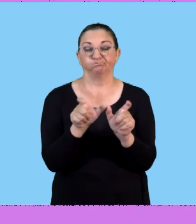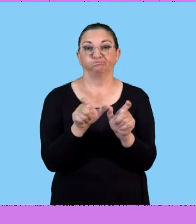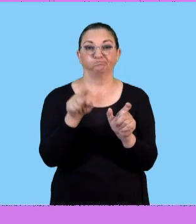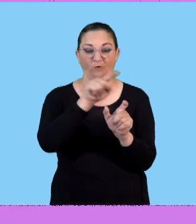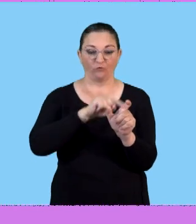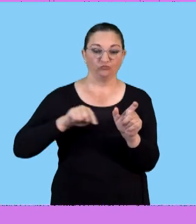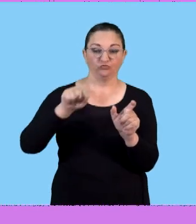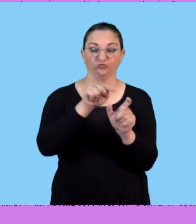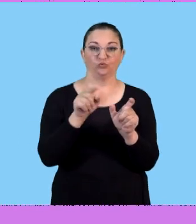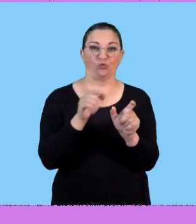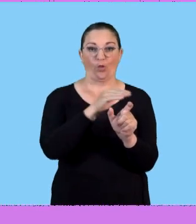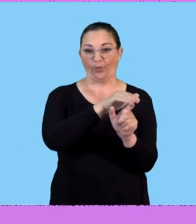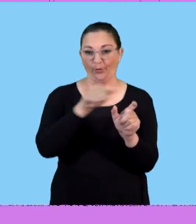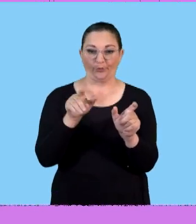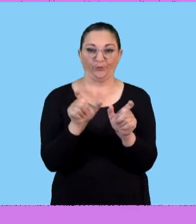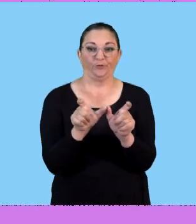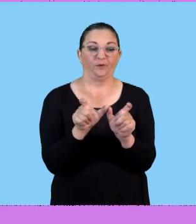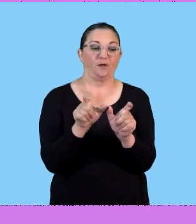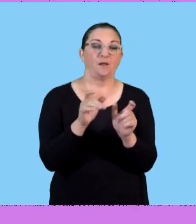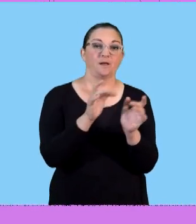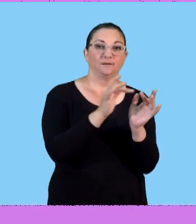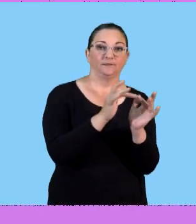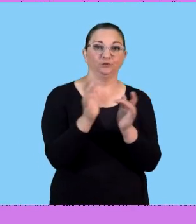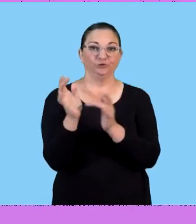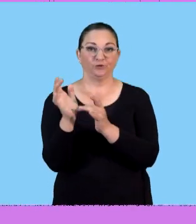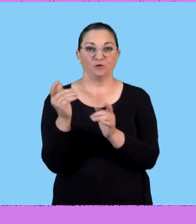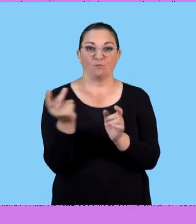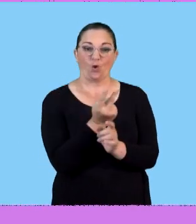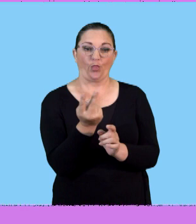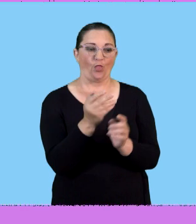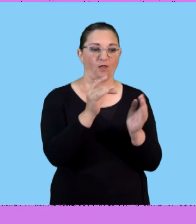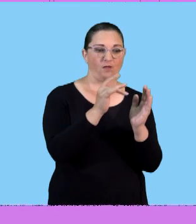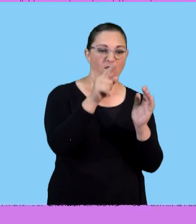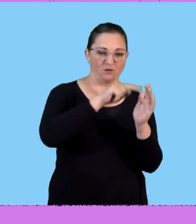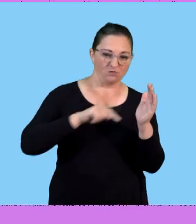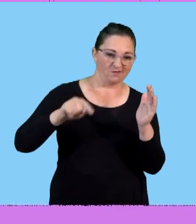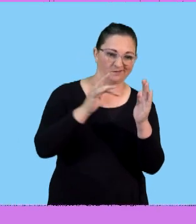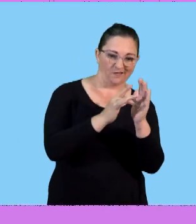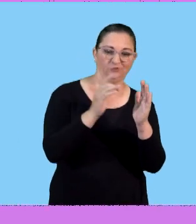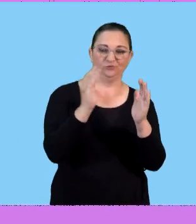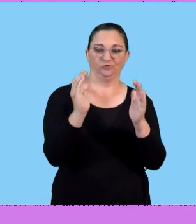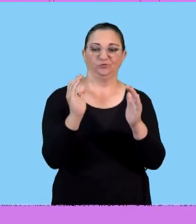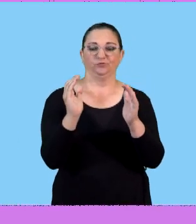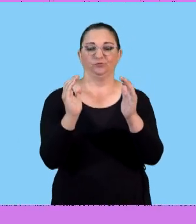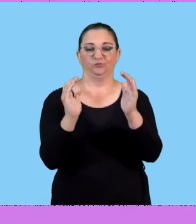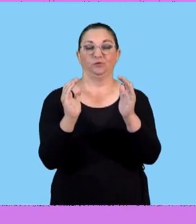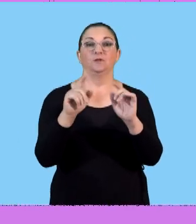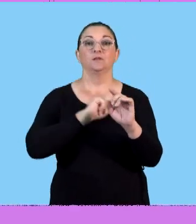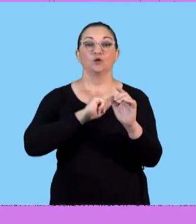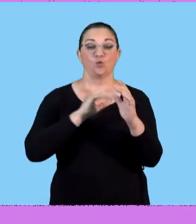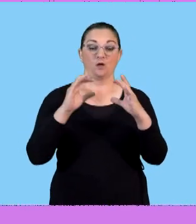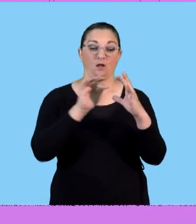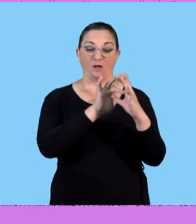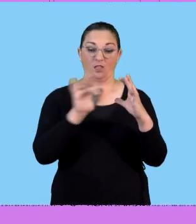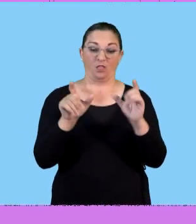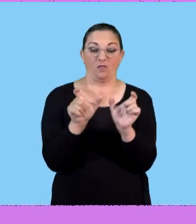passing through the center of a circle and touching the circle at both the ends, thus dividing the circle into two